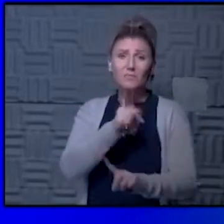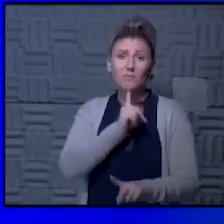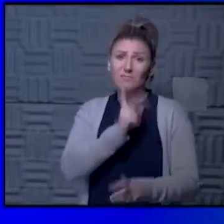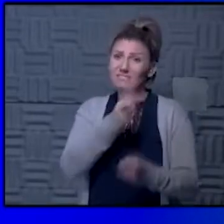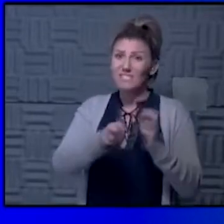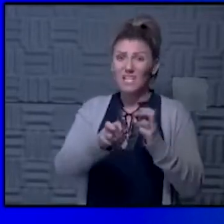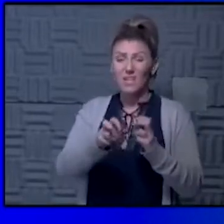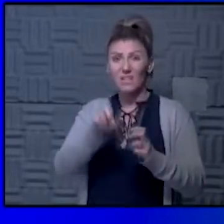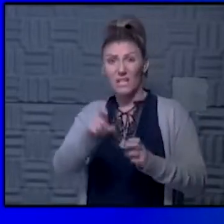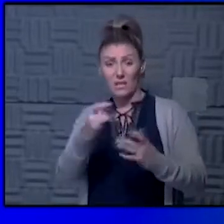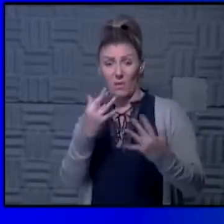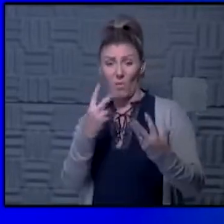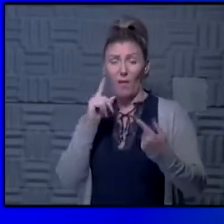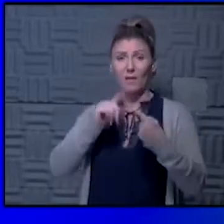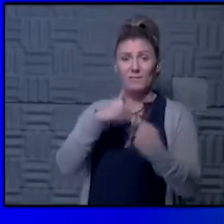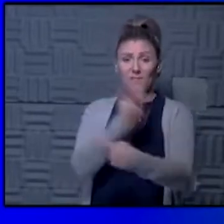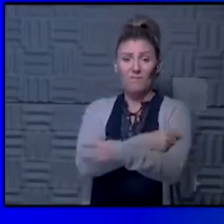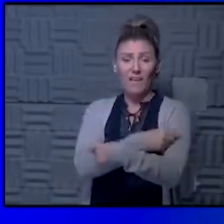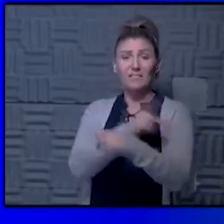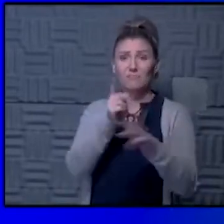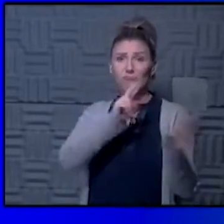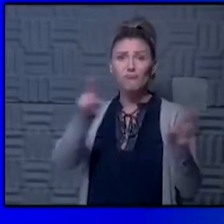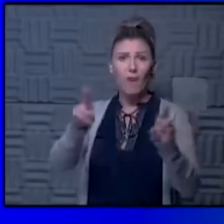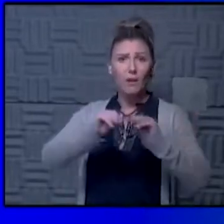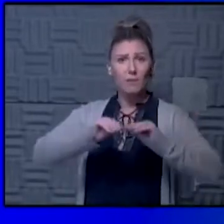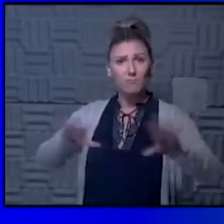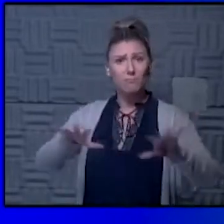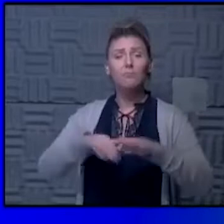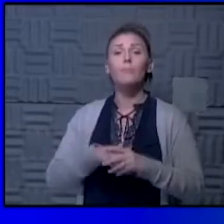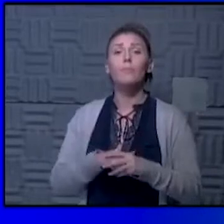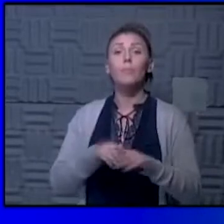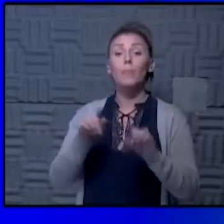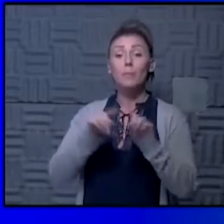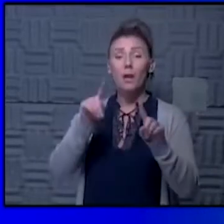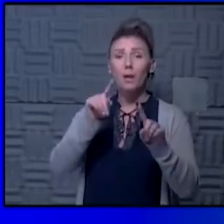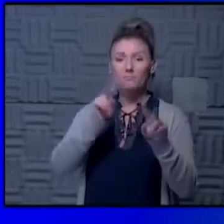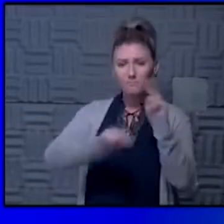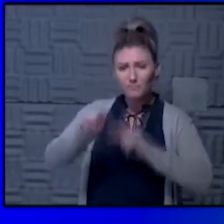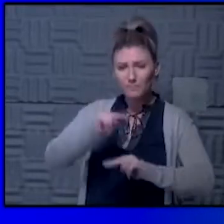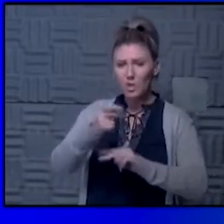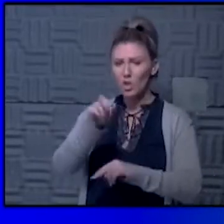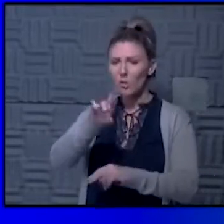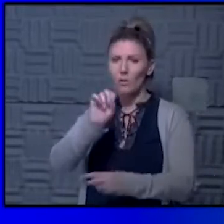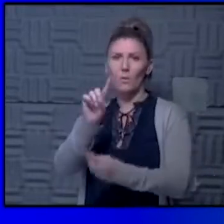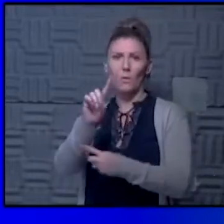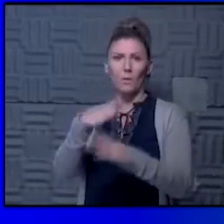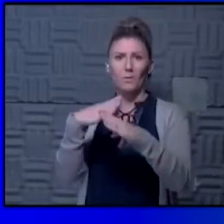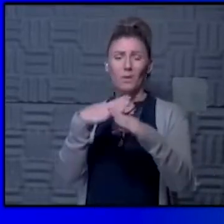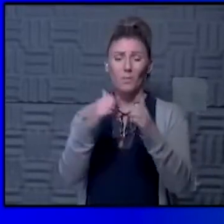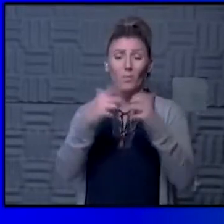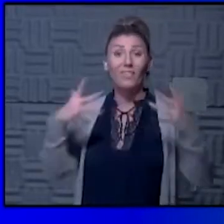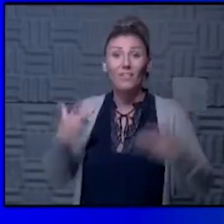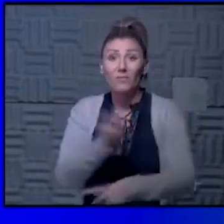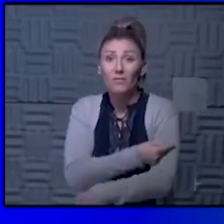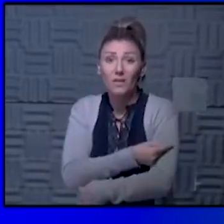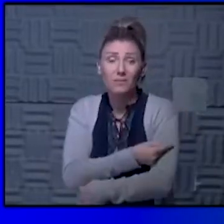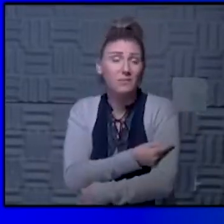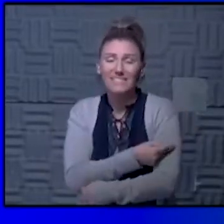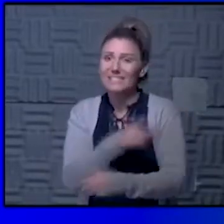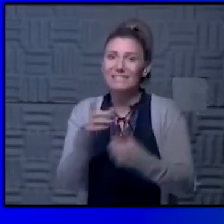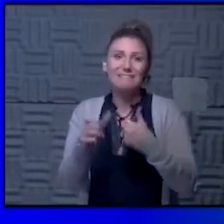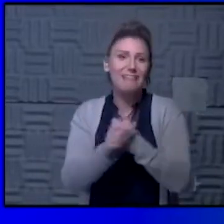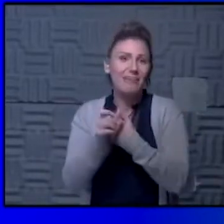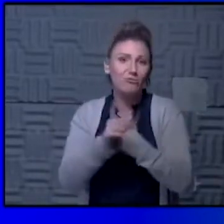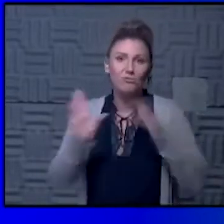say. We have to wait till the vaccines come out. But I think looking at going towards herd immunity right now without vaccination is a very